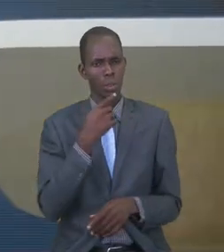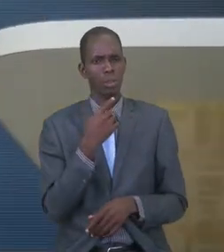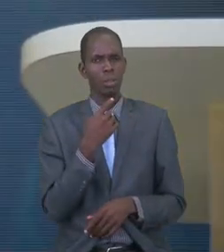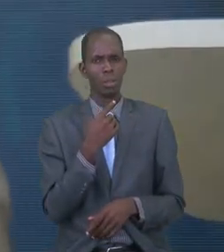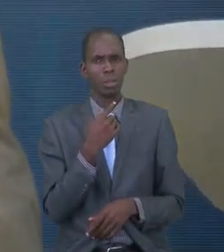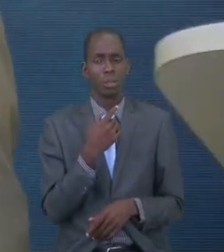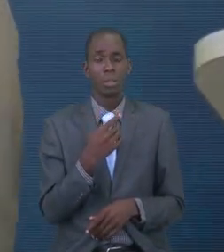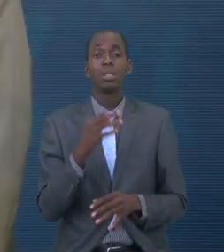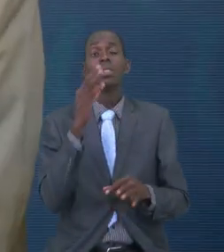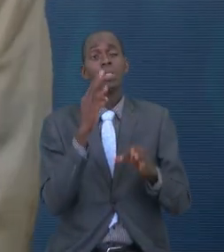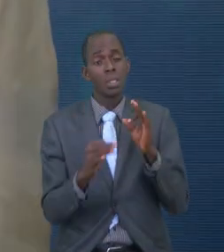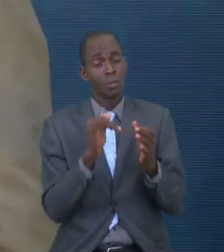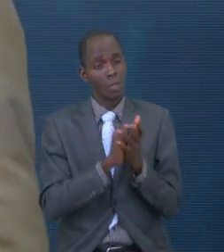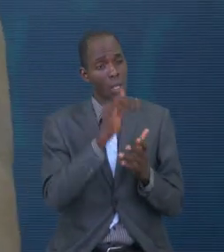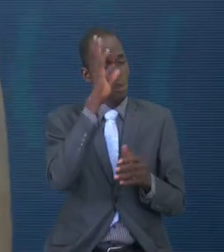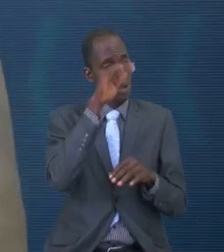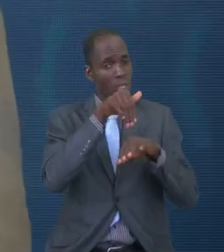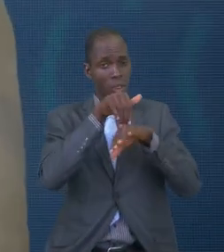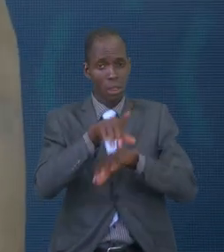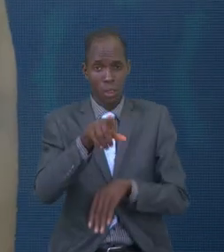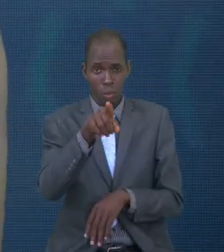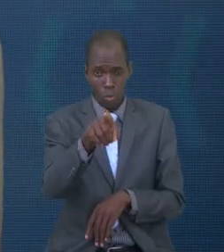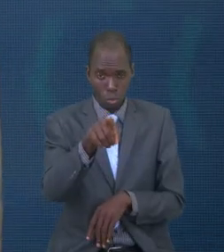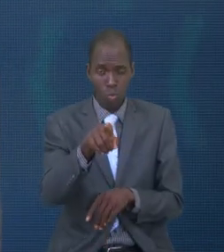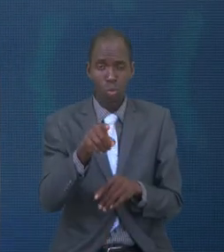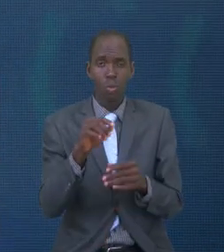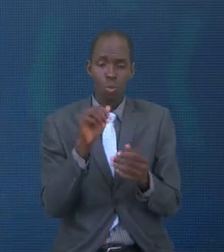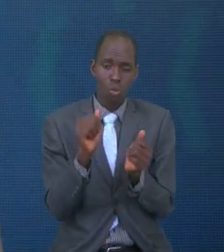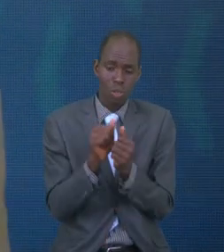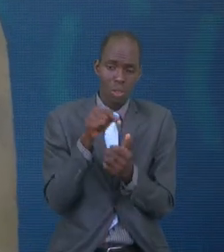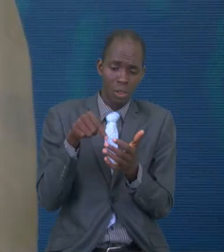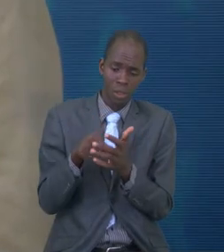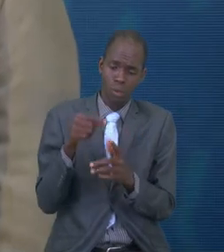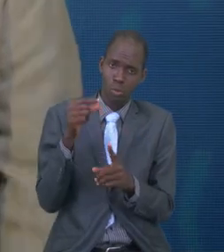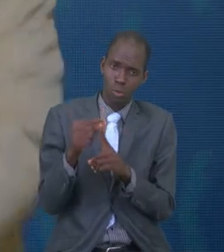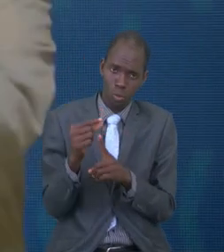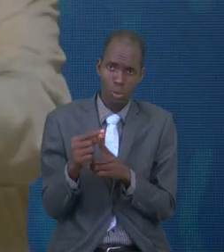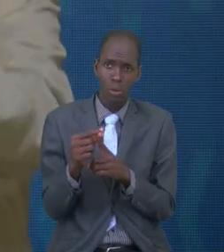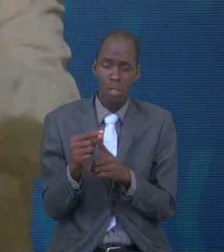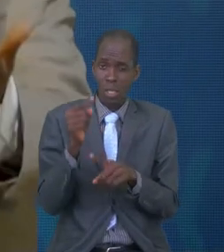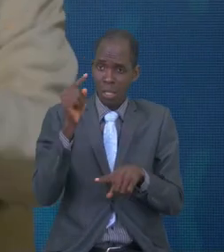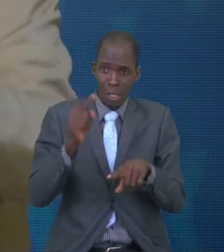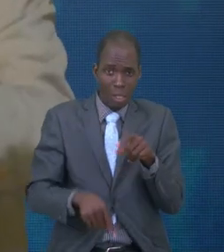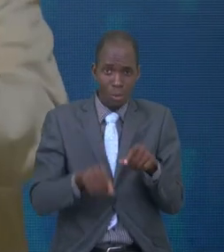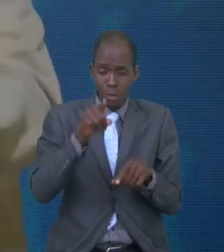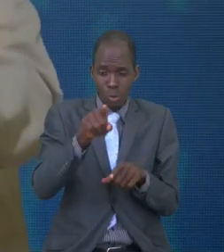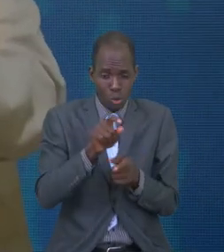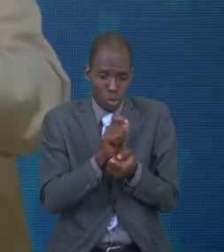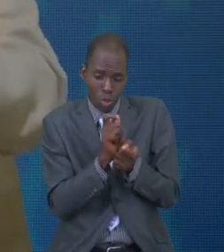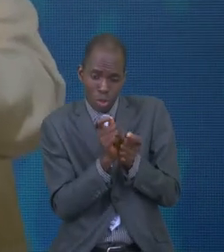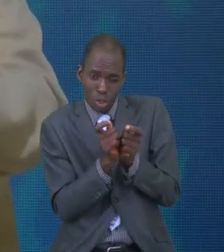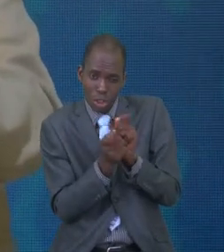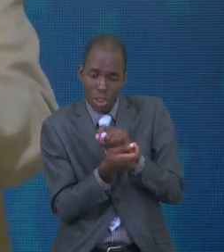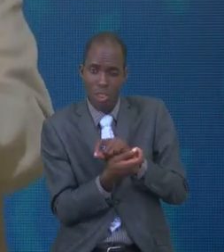even if you are sent for the message of a servant, can't you deliver it with